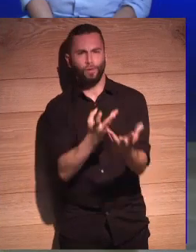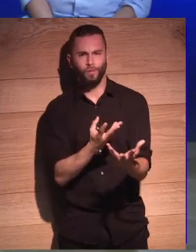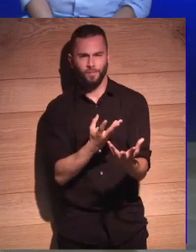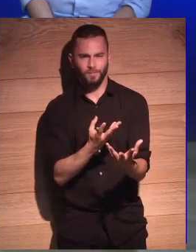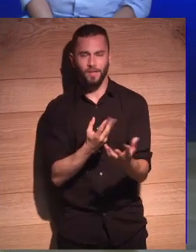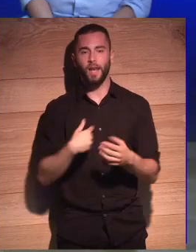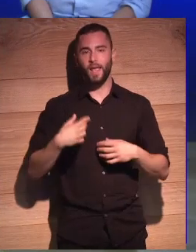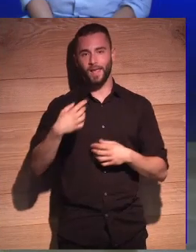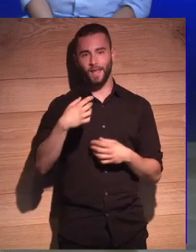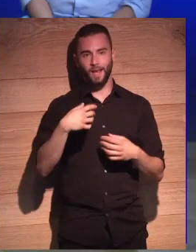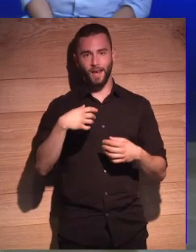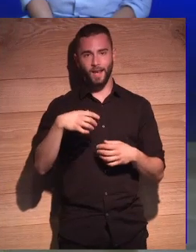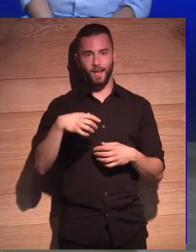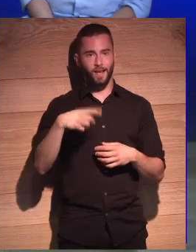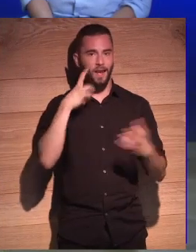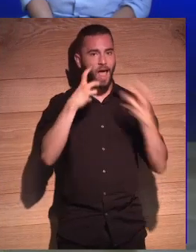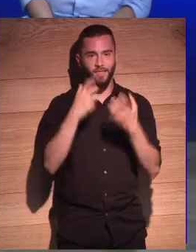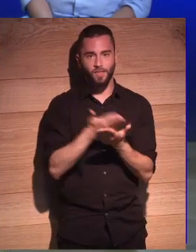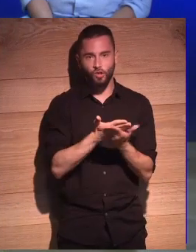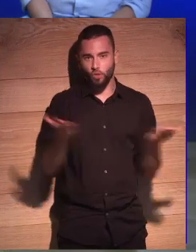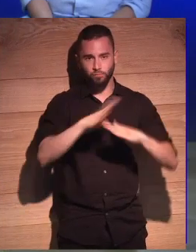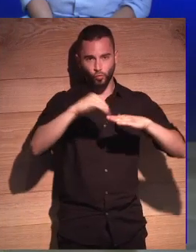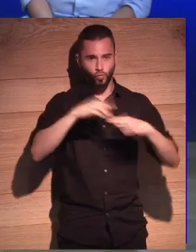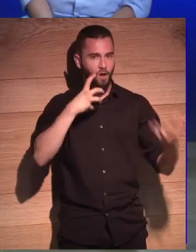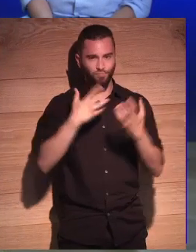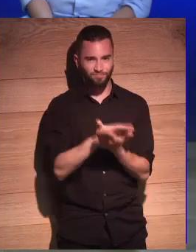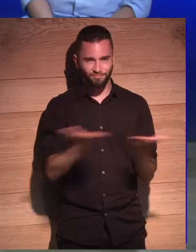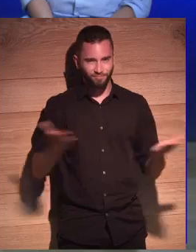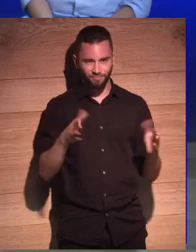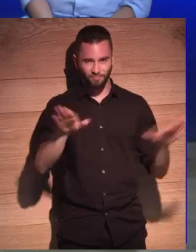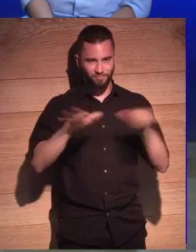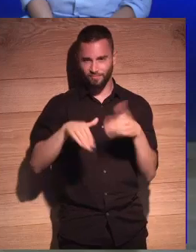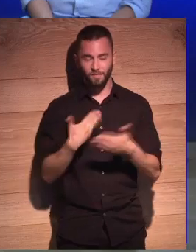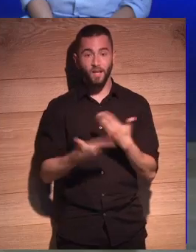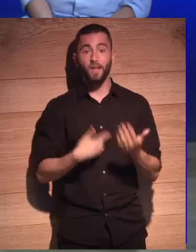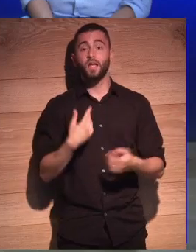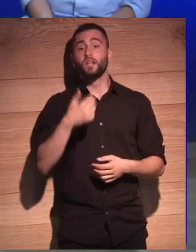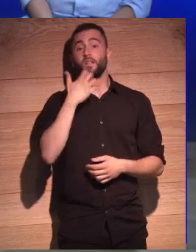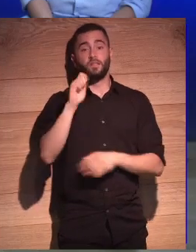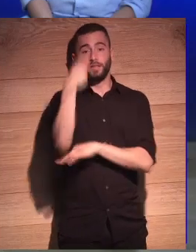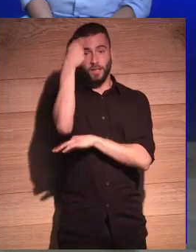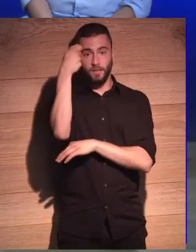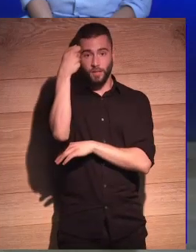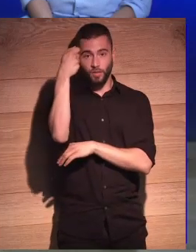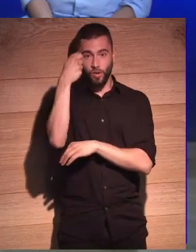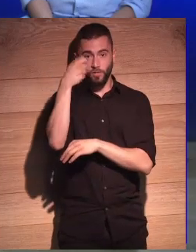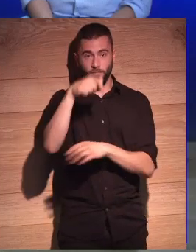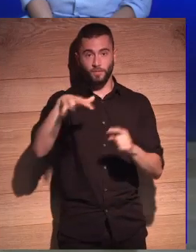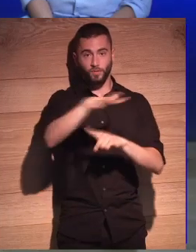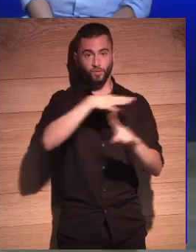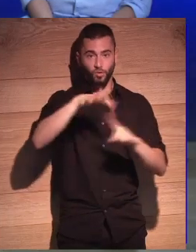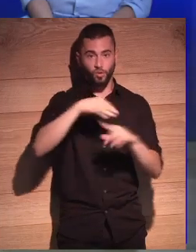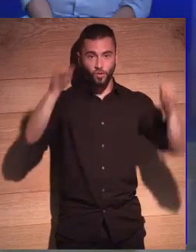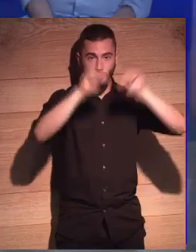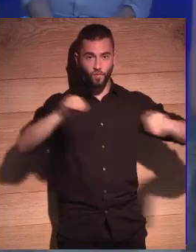have the kid that we have inside of all of us. So in this case, we have success stories